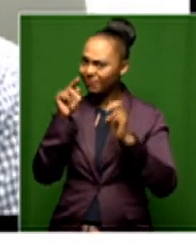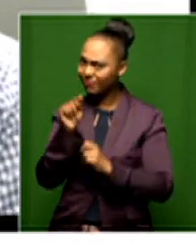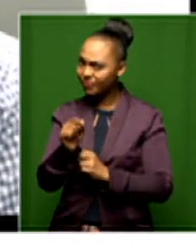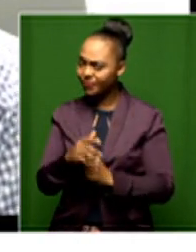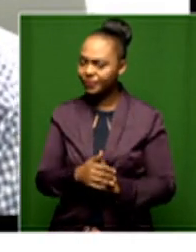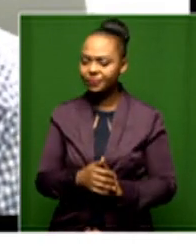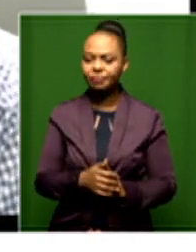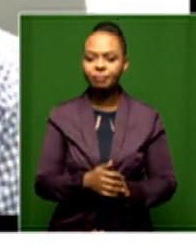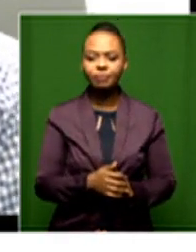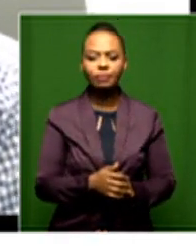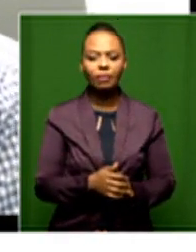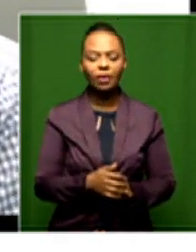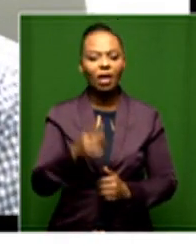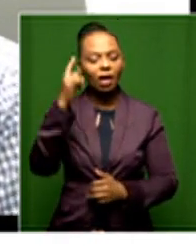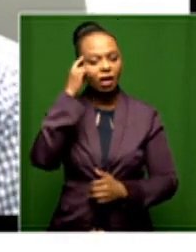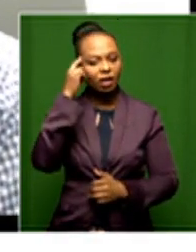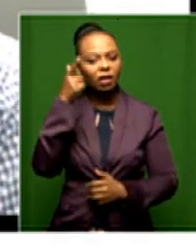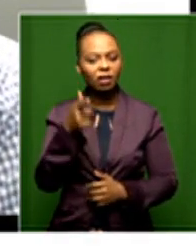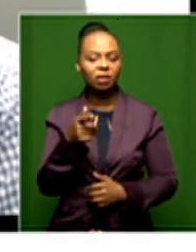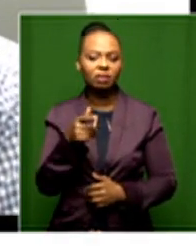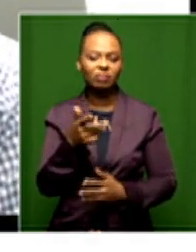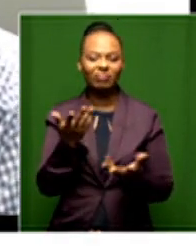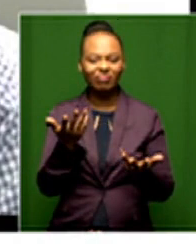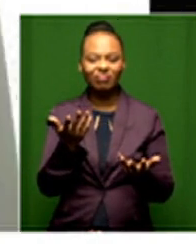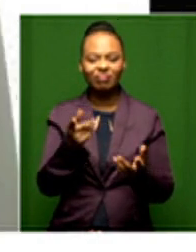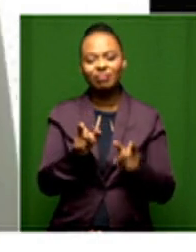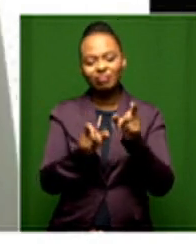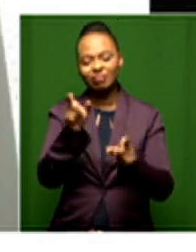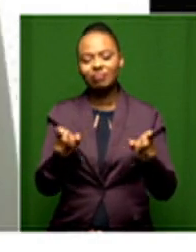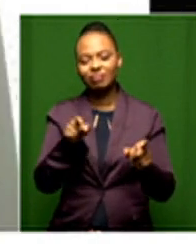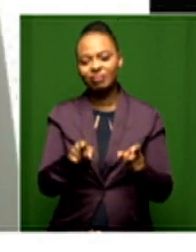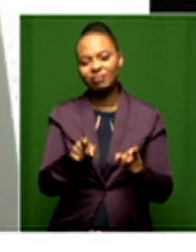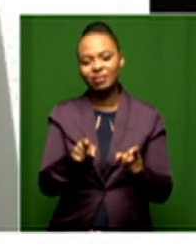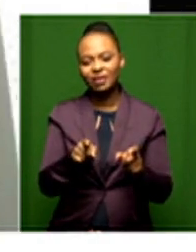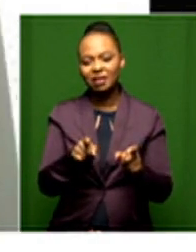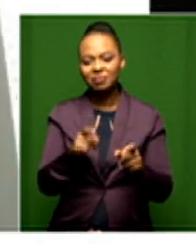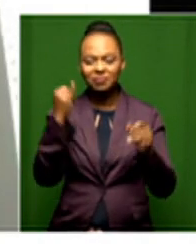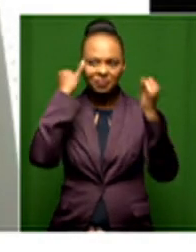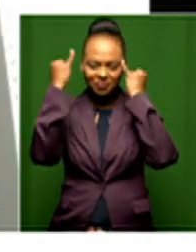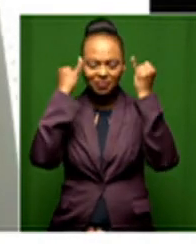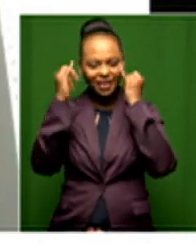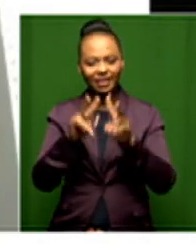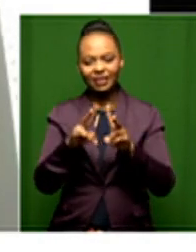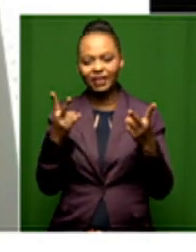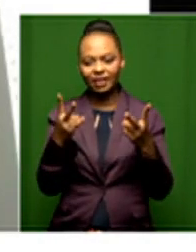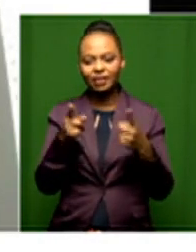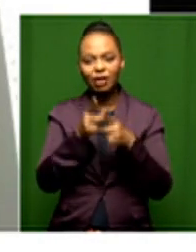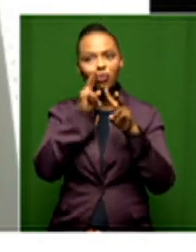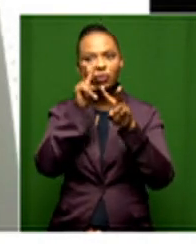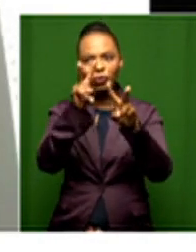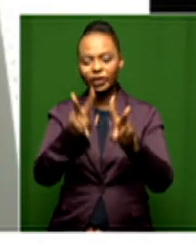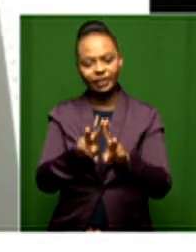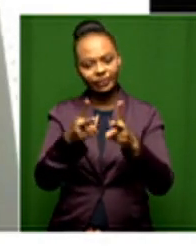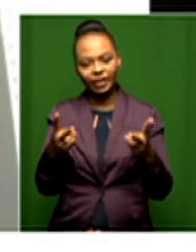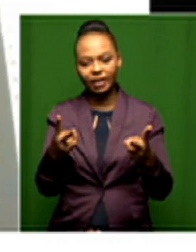Well, I think people have got different views on what the capability of delivery